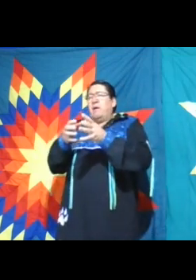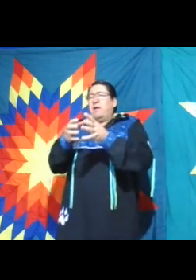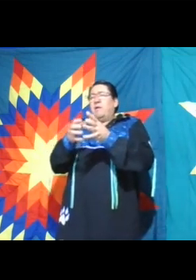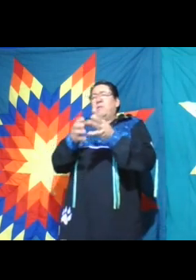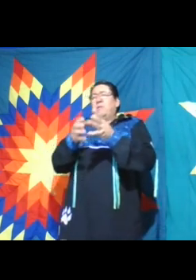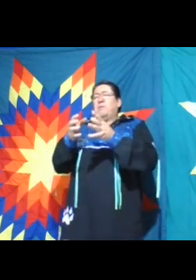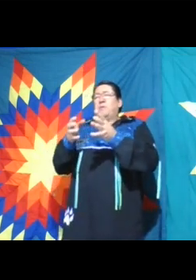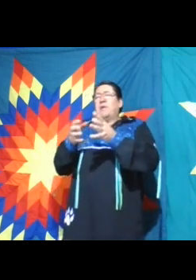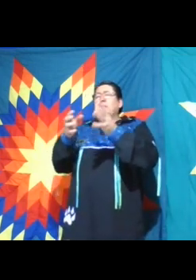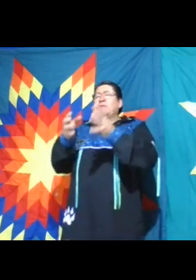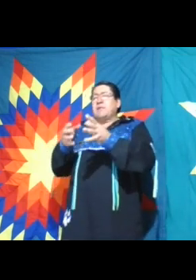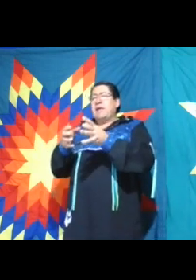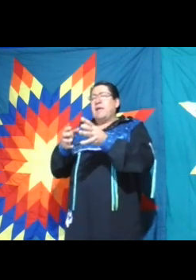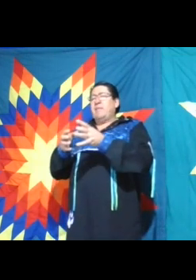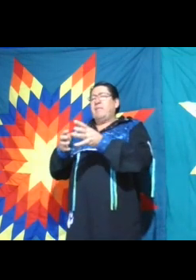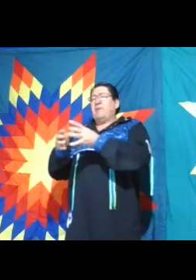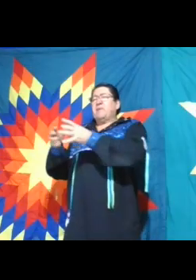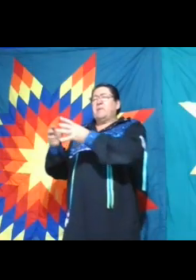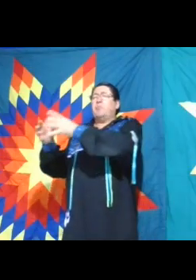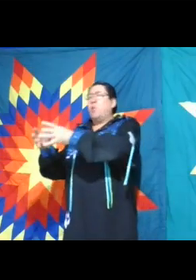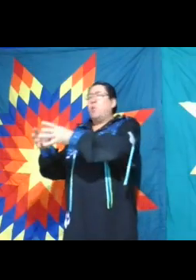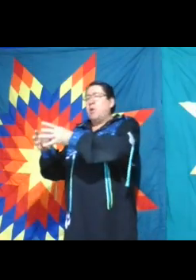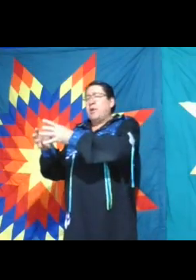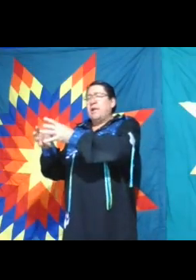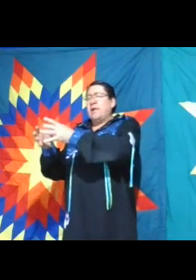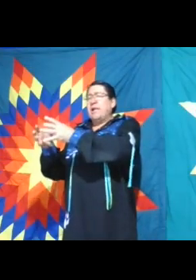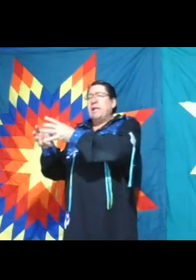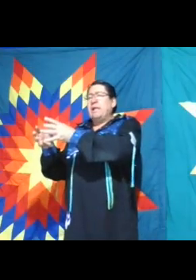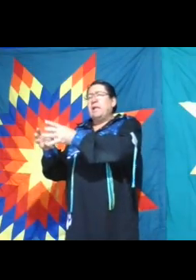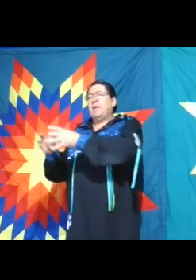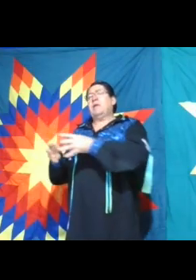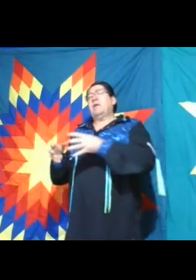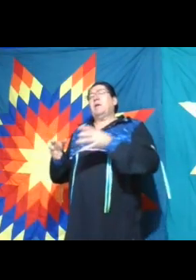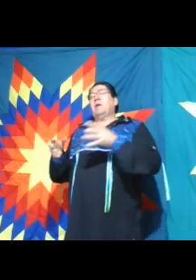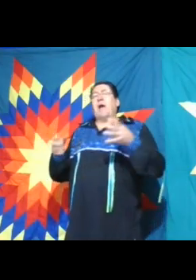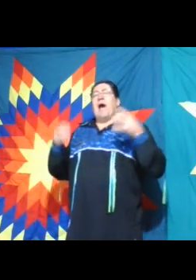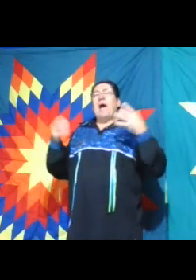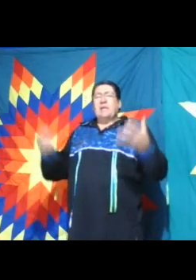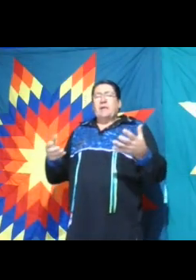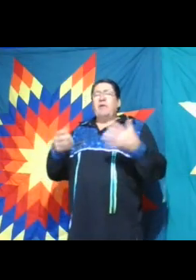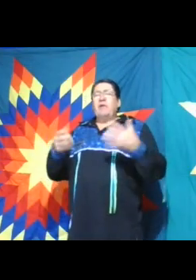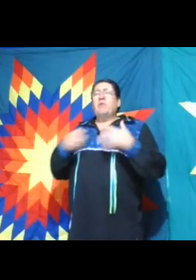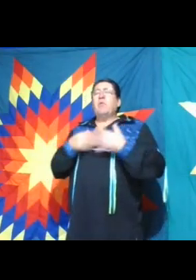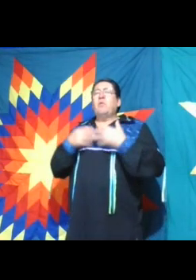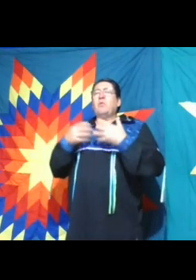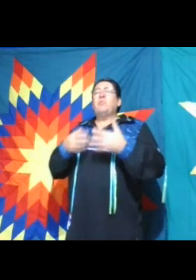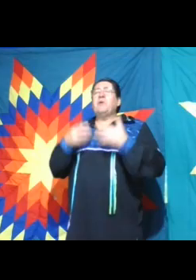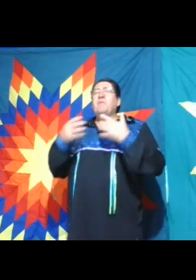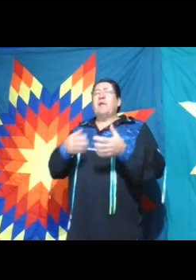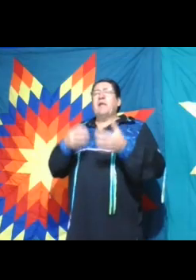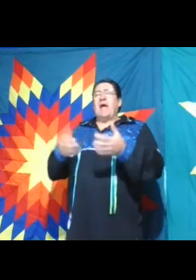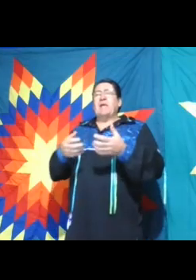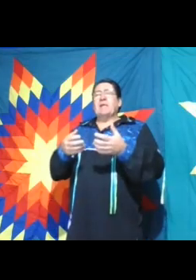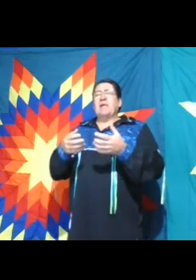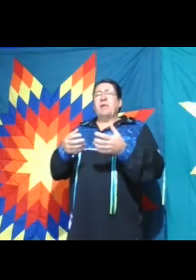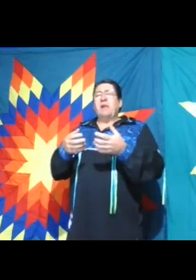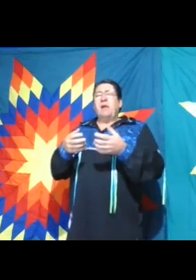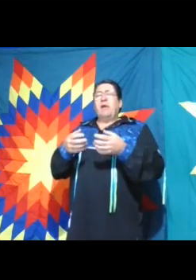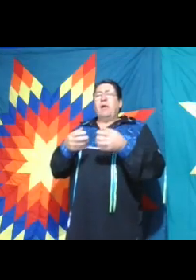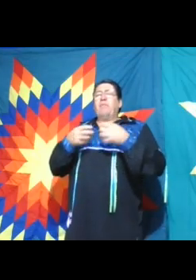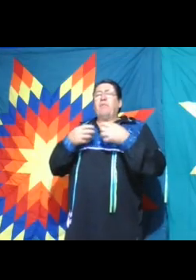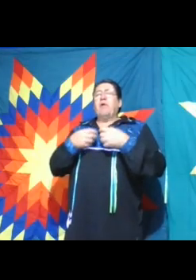a skill set, if it's support needed. ask. If we don't know, don't be afraid to ask.